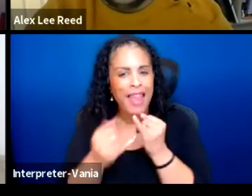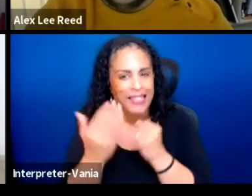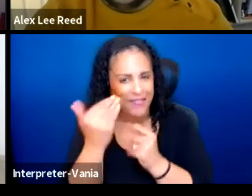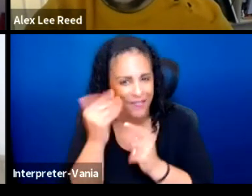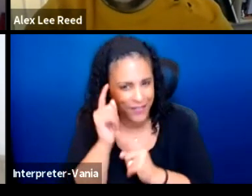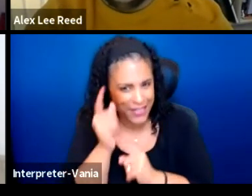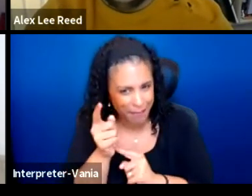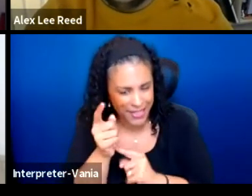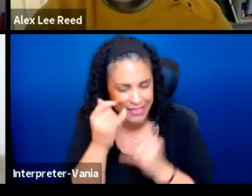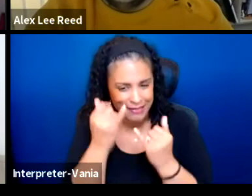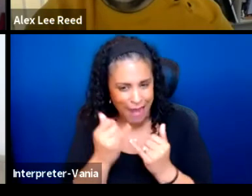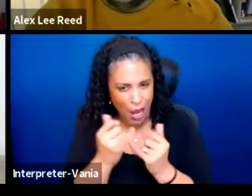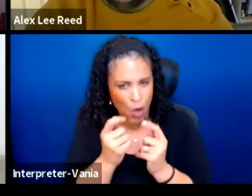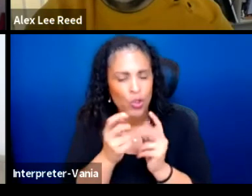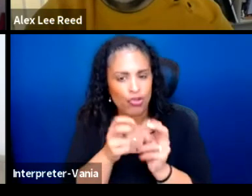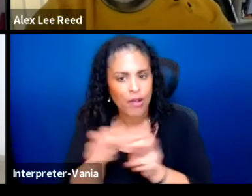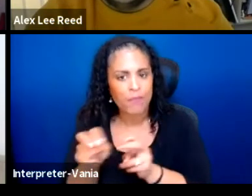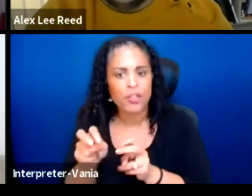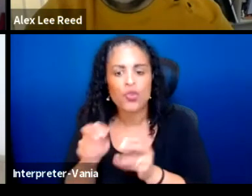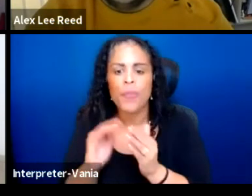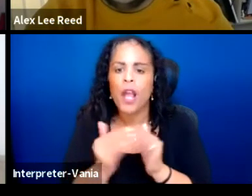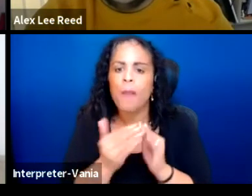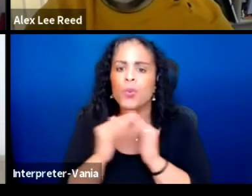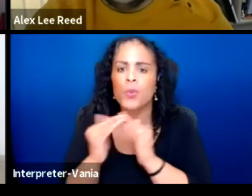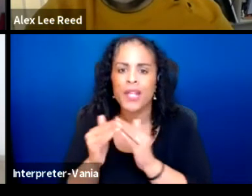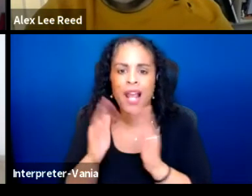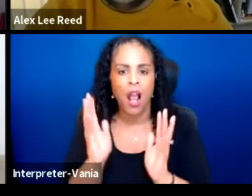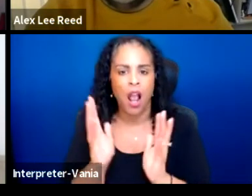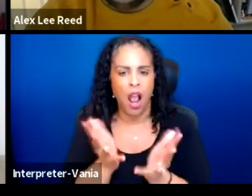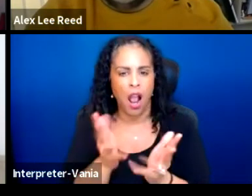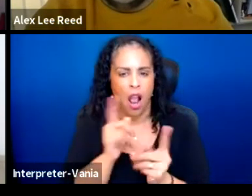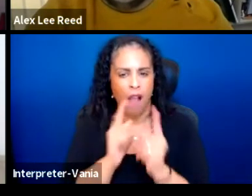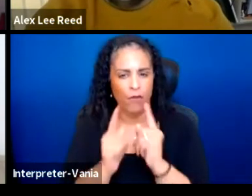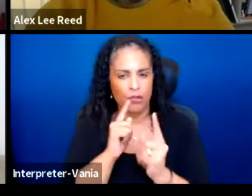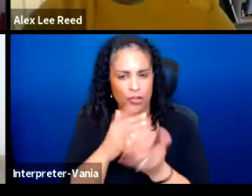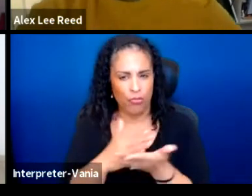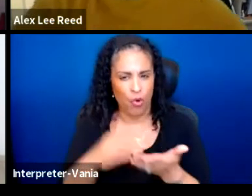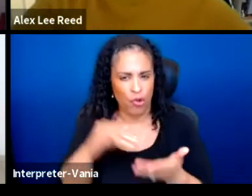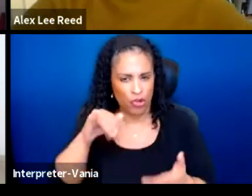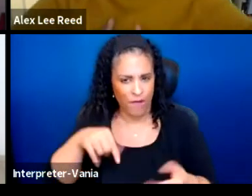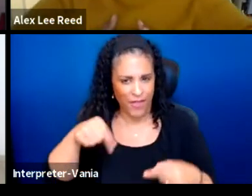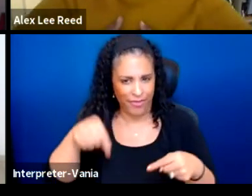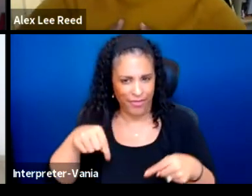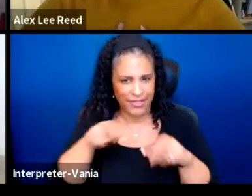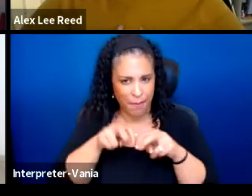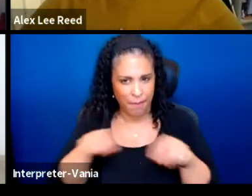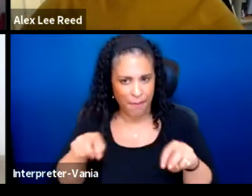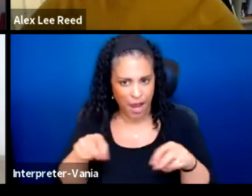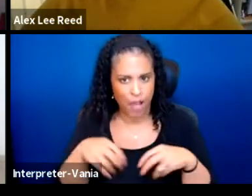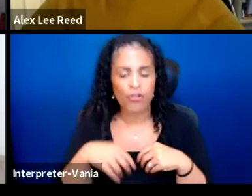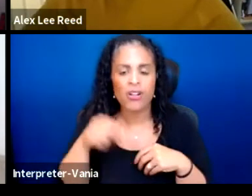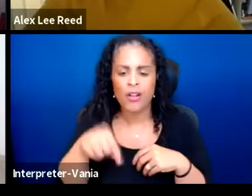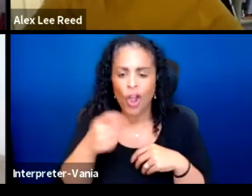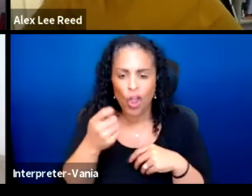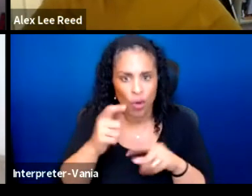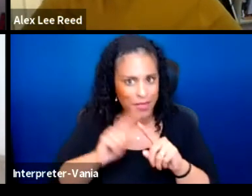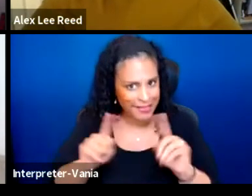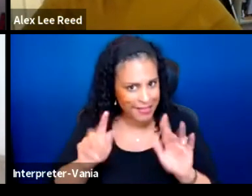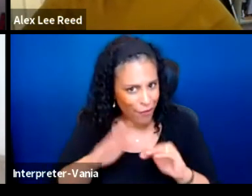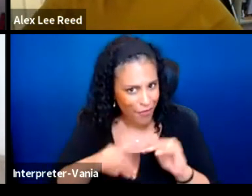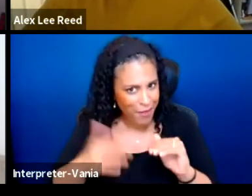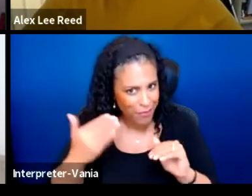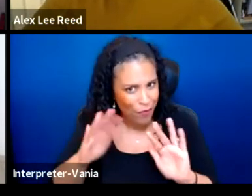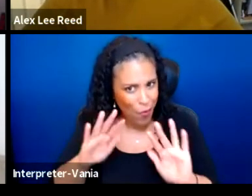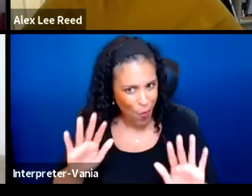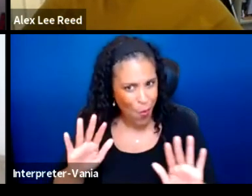minutes, to the community conversation portion of this panel. This is a little bit different, y'all attendees,